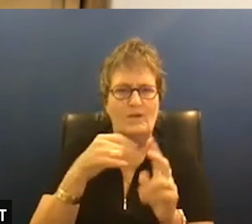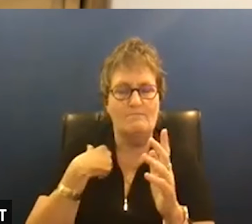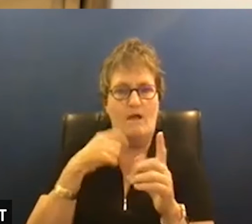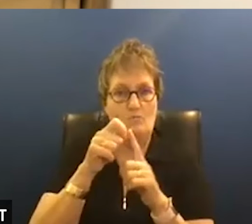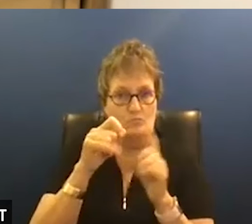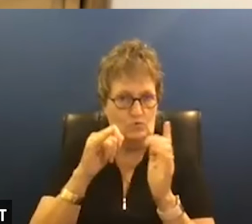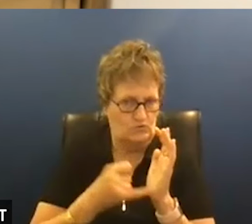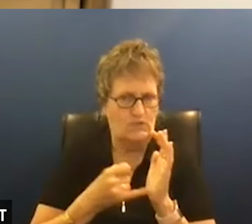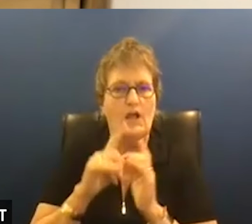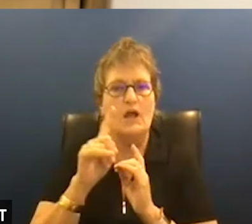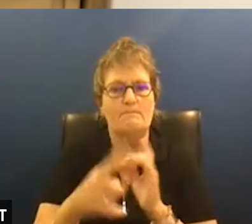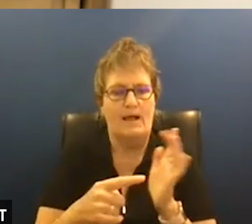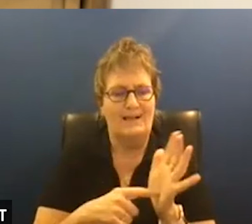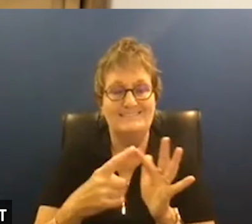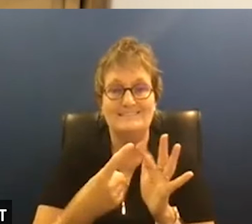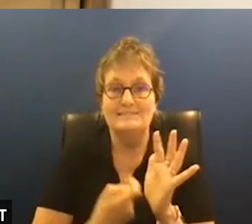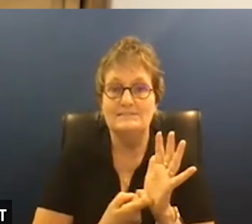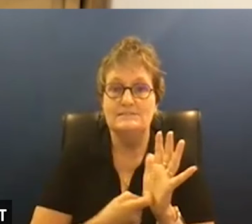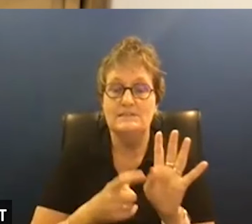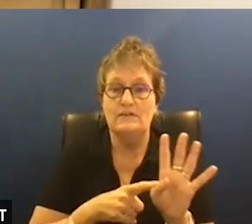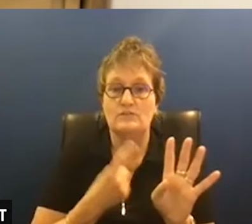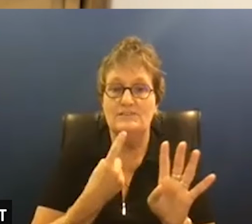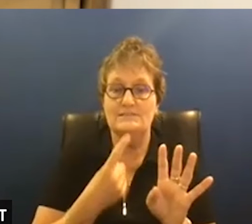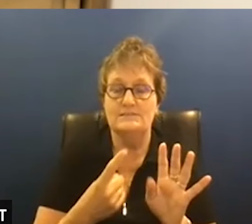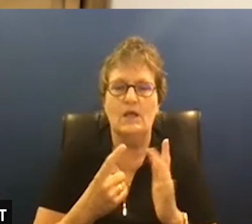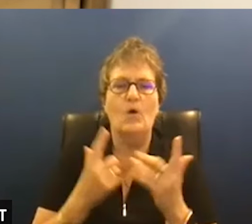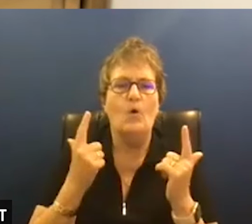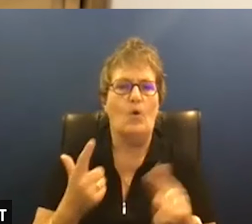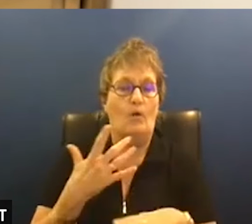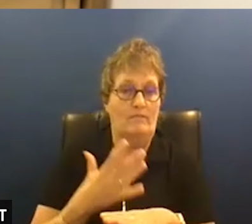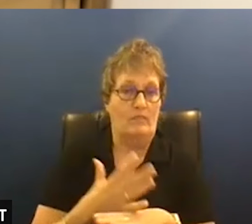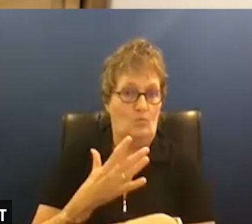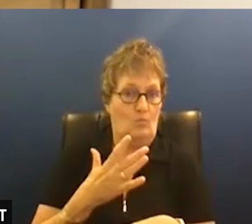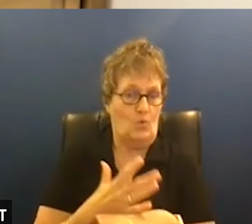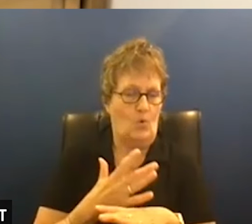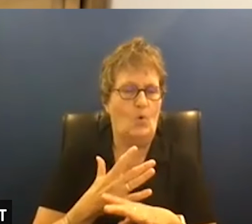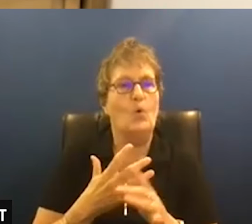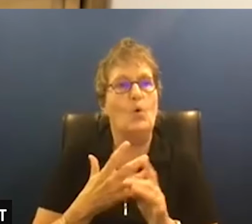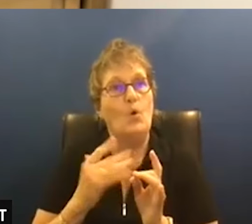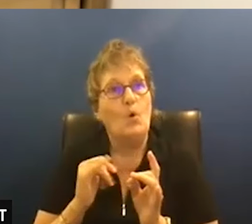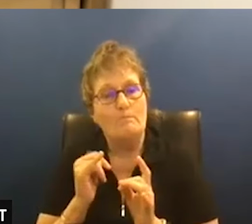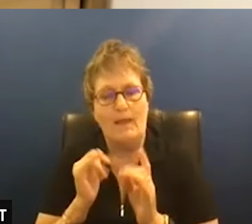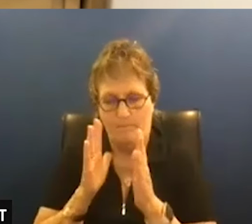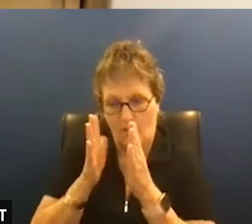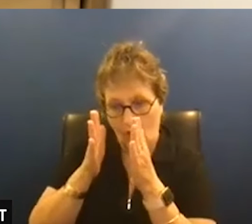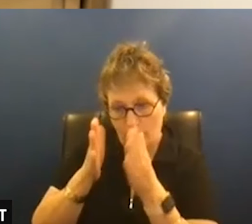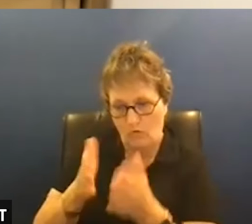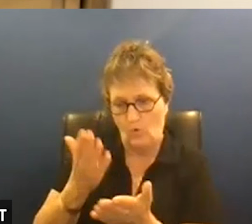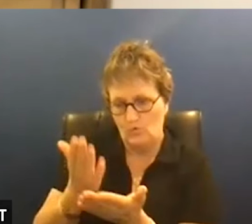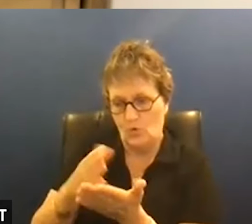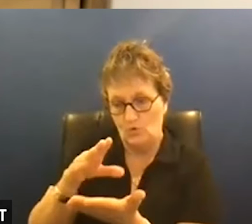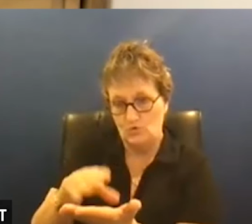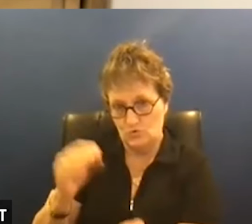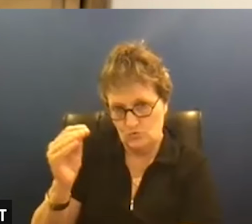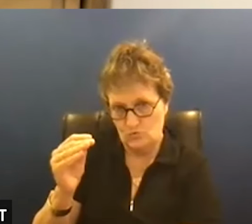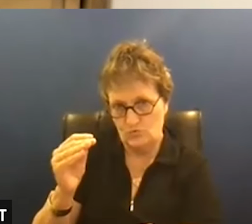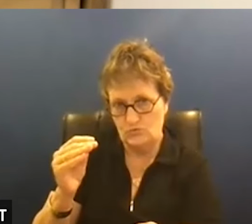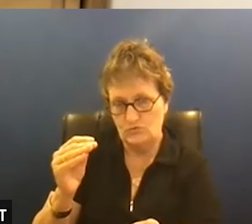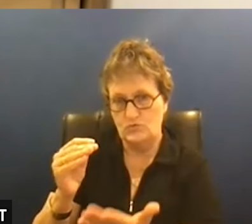as Terry noted, I think with a lot of this work, even though you may be focusing on students or even